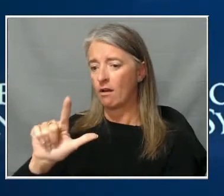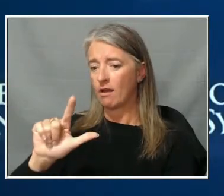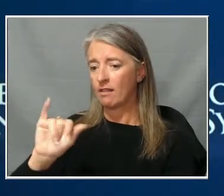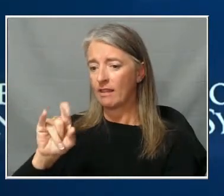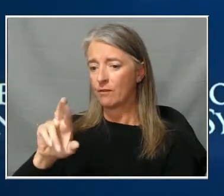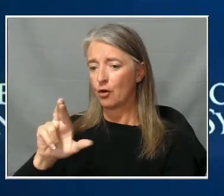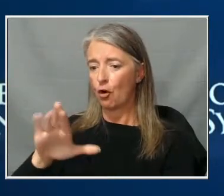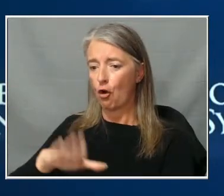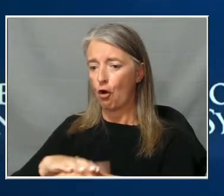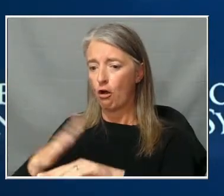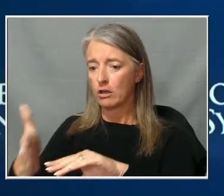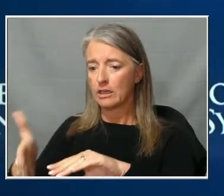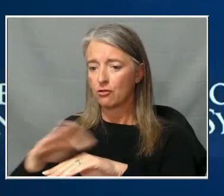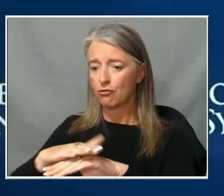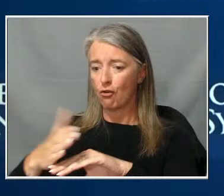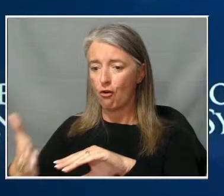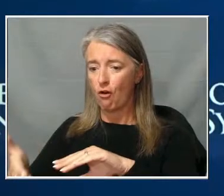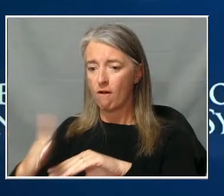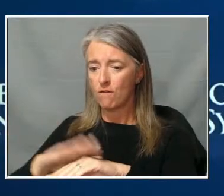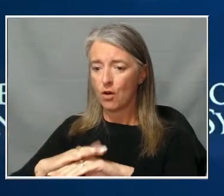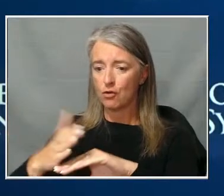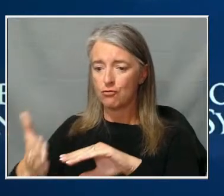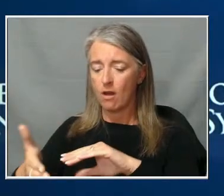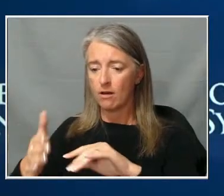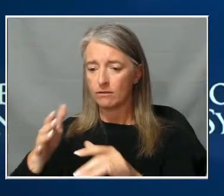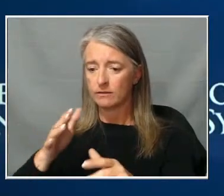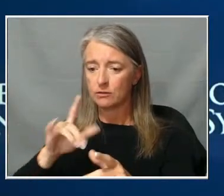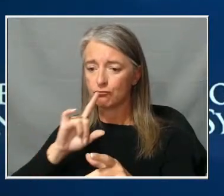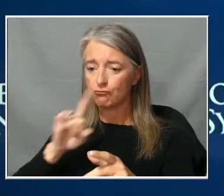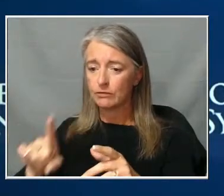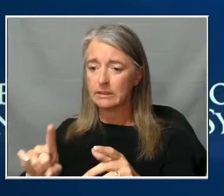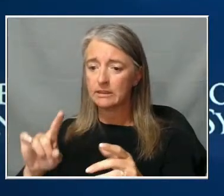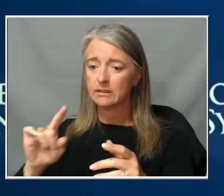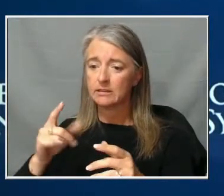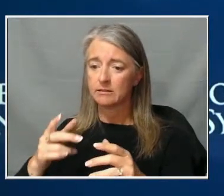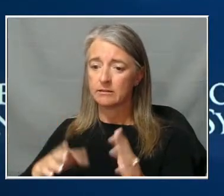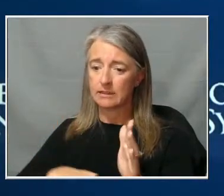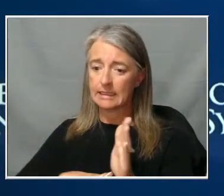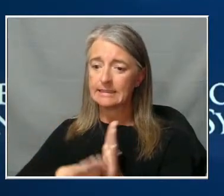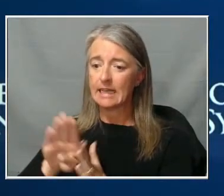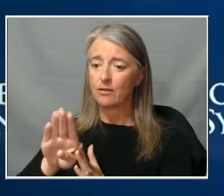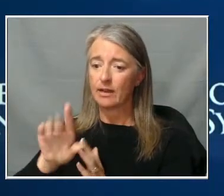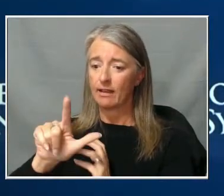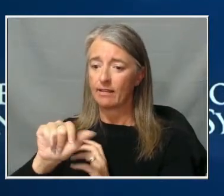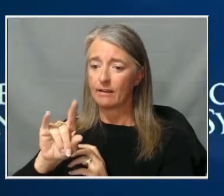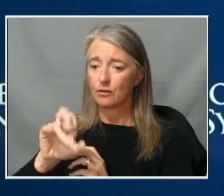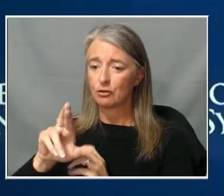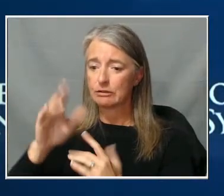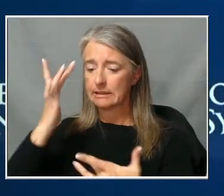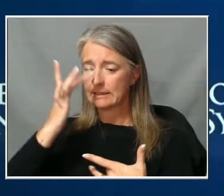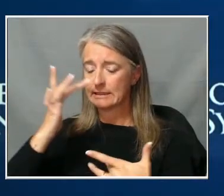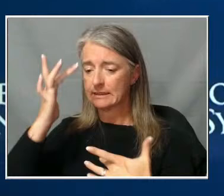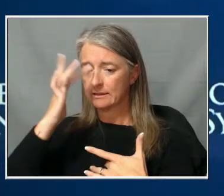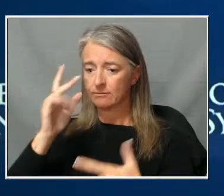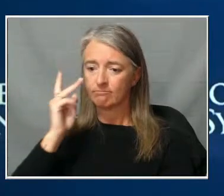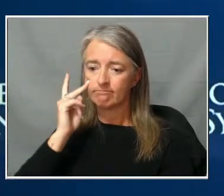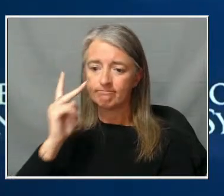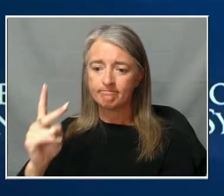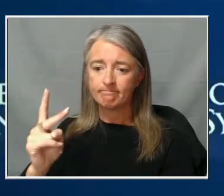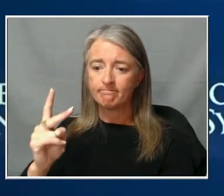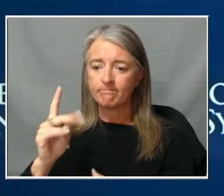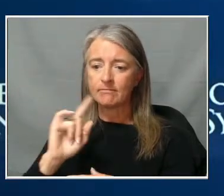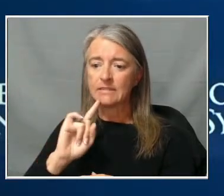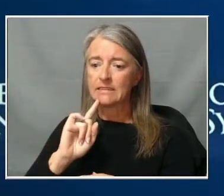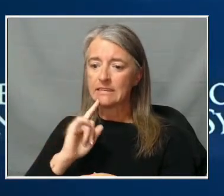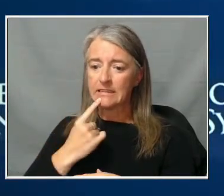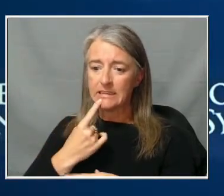off injury healing can rapidly accelerate liver disease. And we are seeing severe